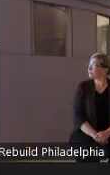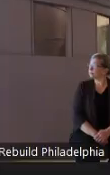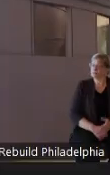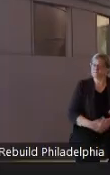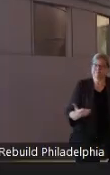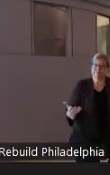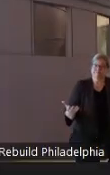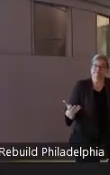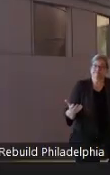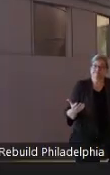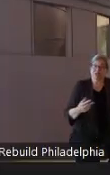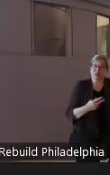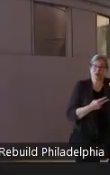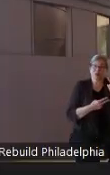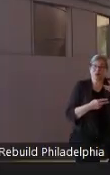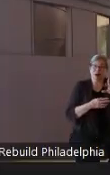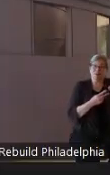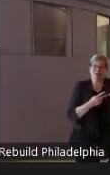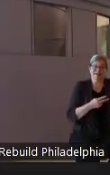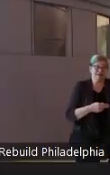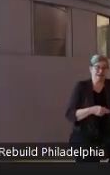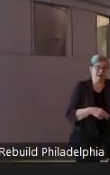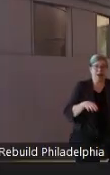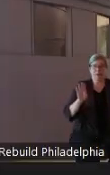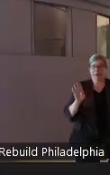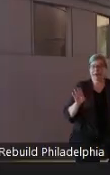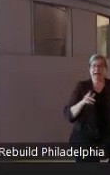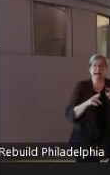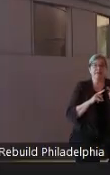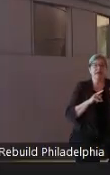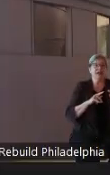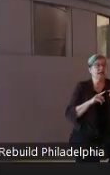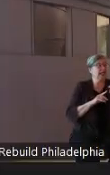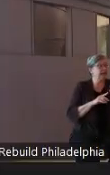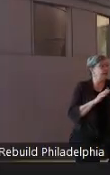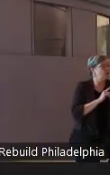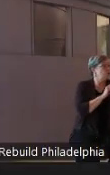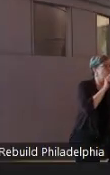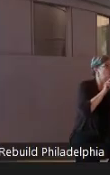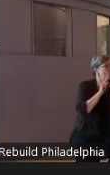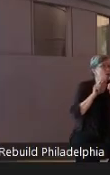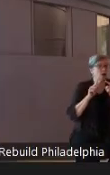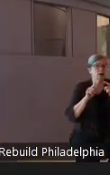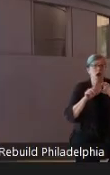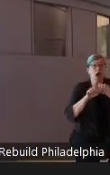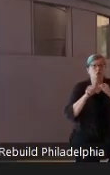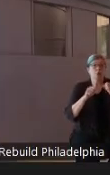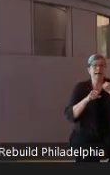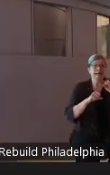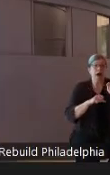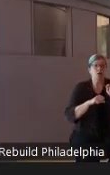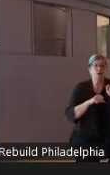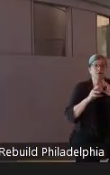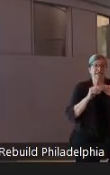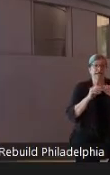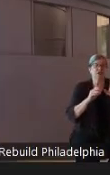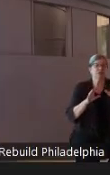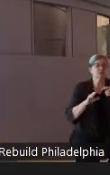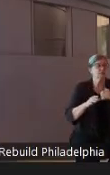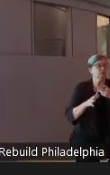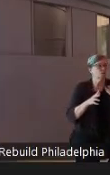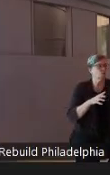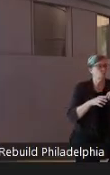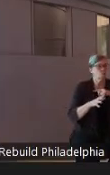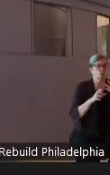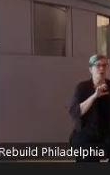And so once again, the 2 playground options, and in the breakout sessions, we're hoping to hear